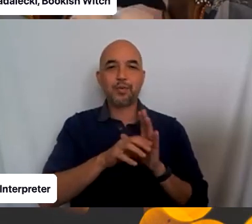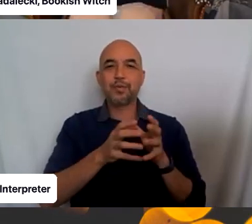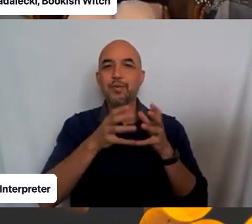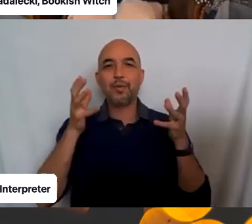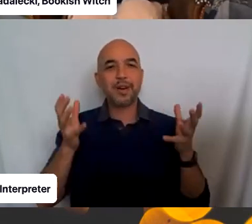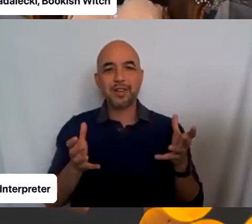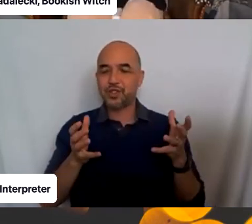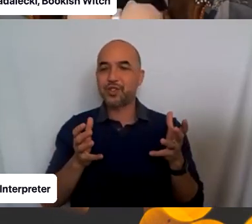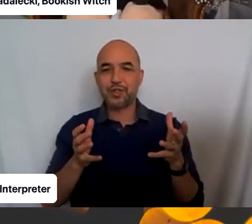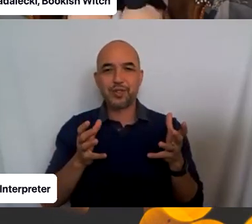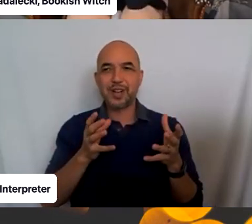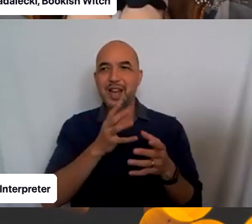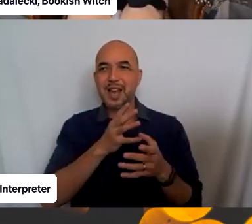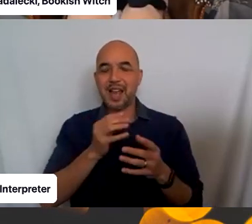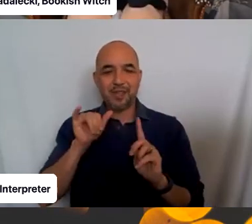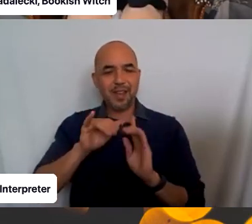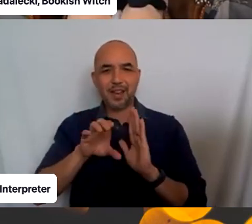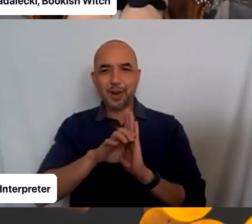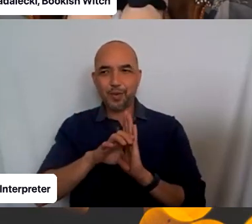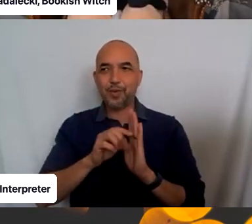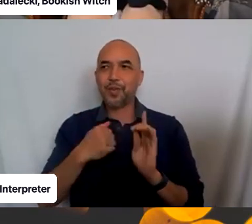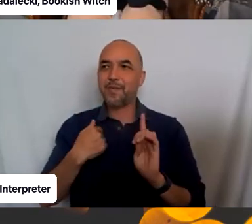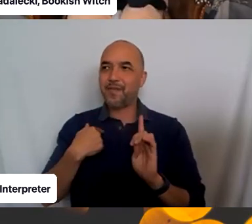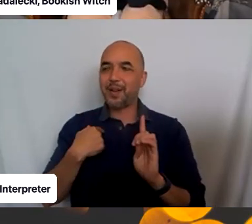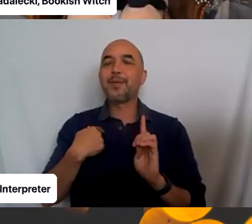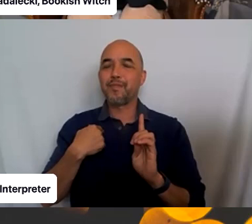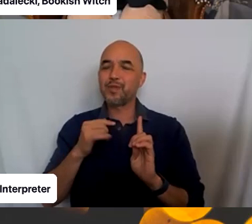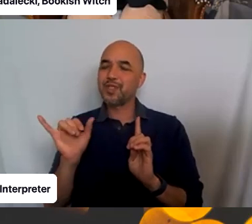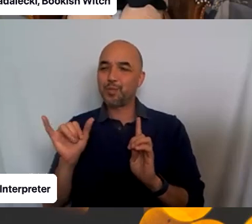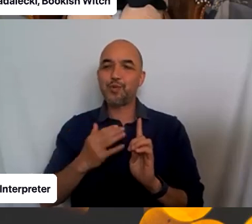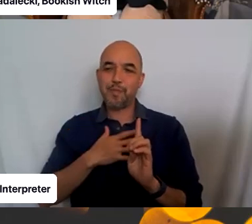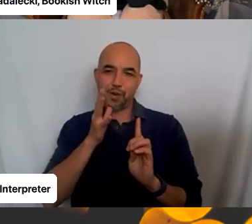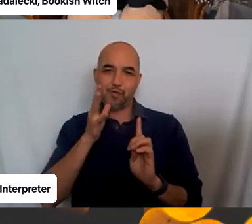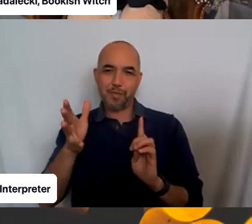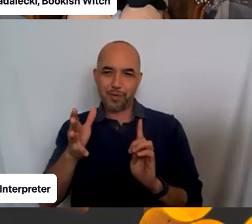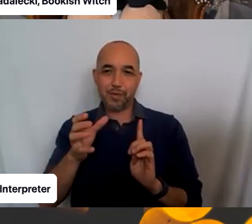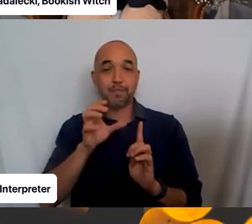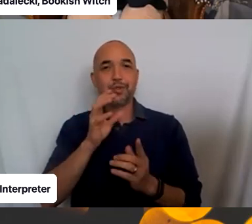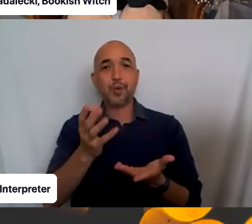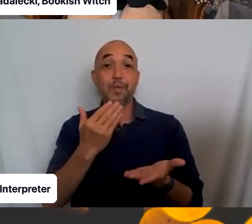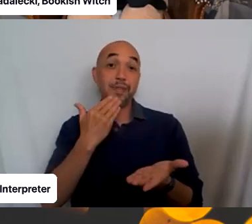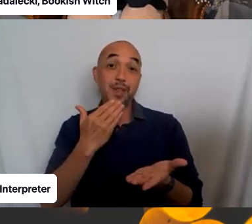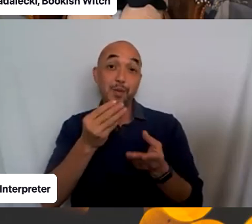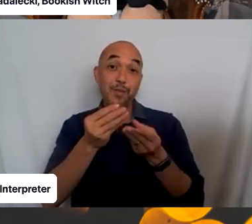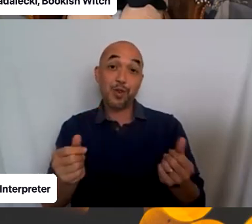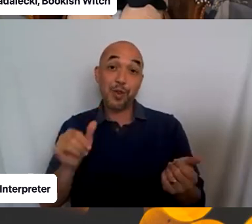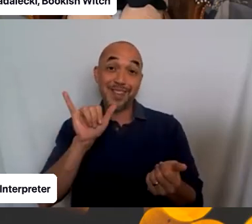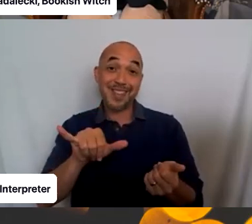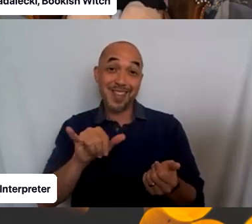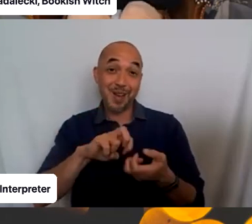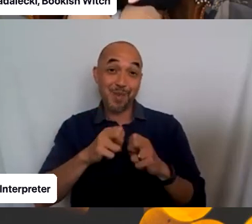And, she reminded me quite a bit of my grandmother. So I wanted to thank you for solving that dilemma for